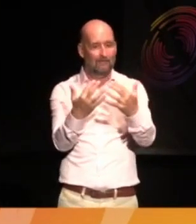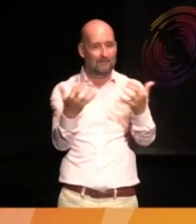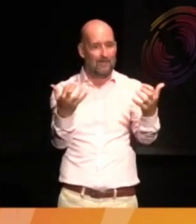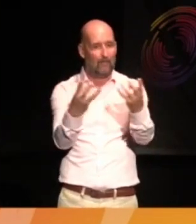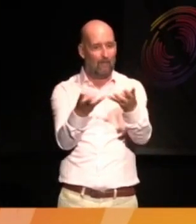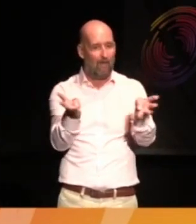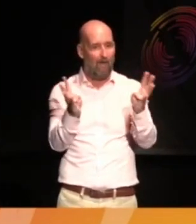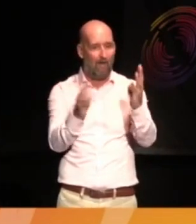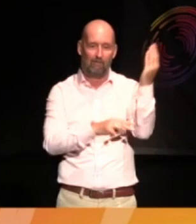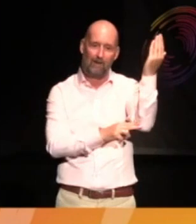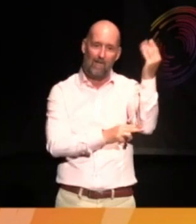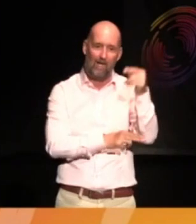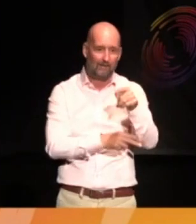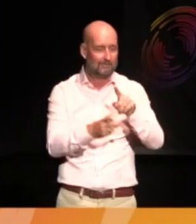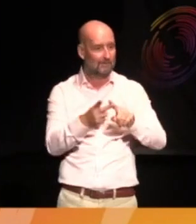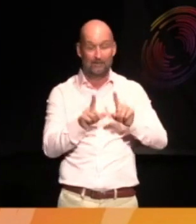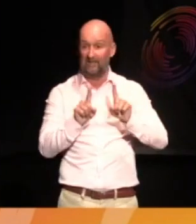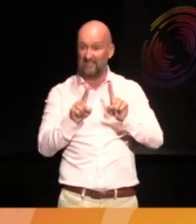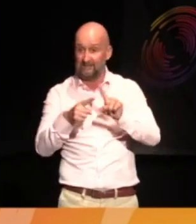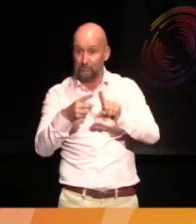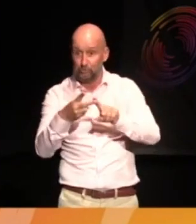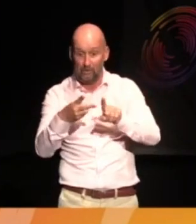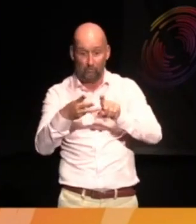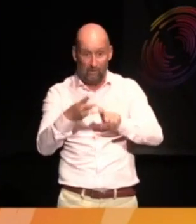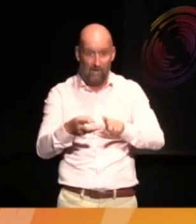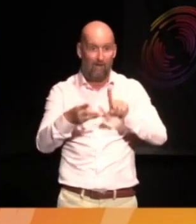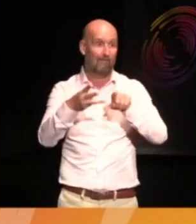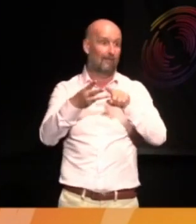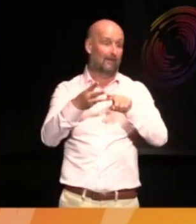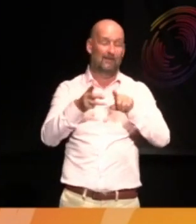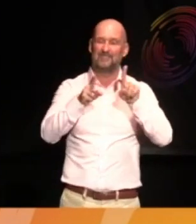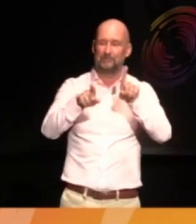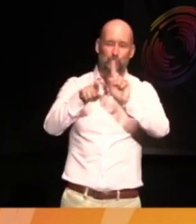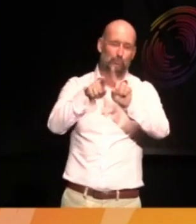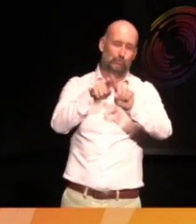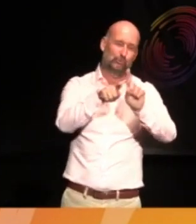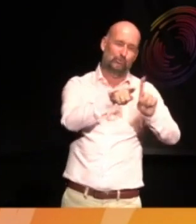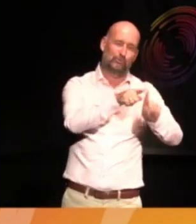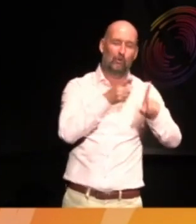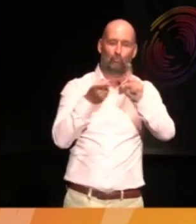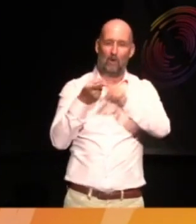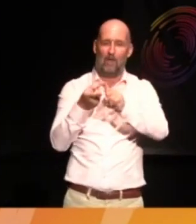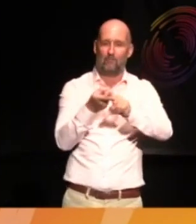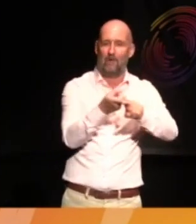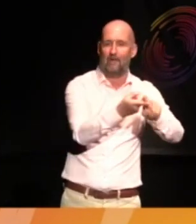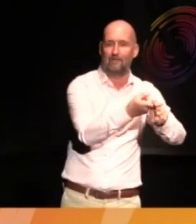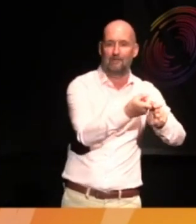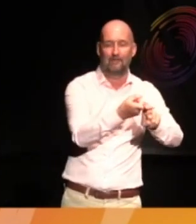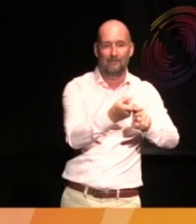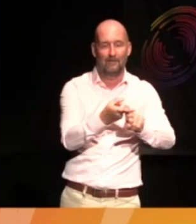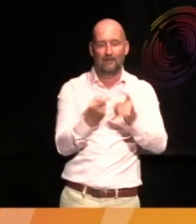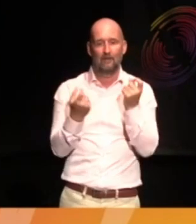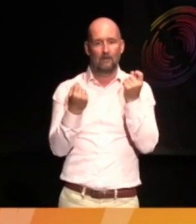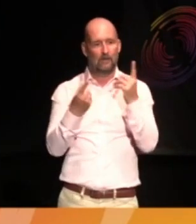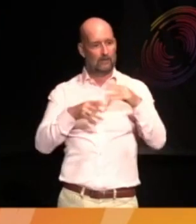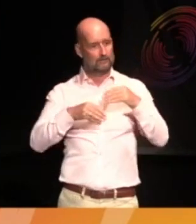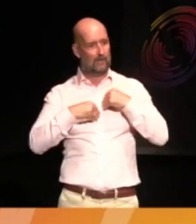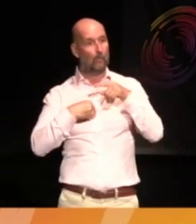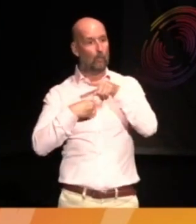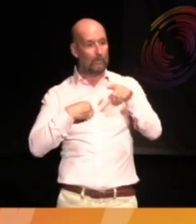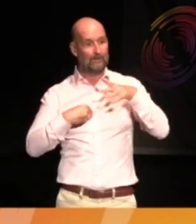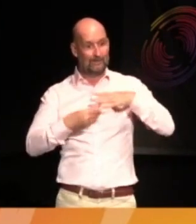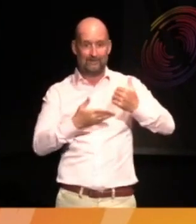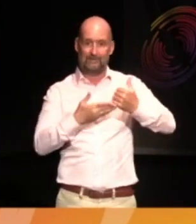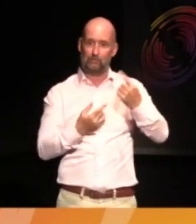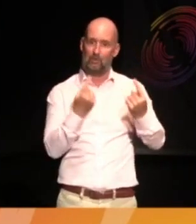classes, the teachers, the lecturers, etc. So understanding that we will always need each other, and not looking at that